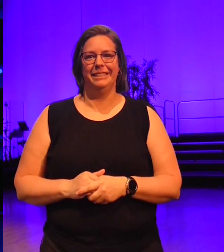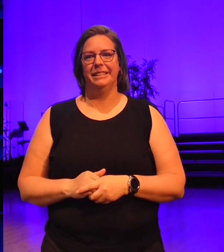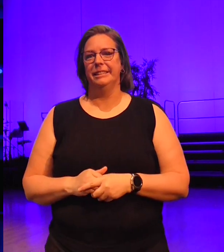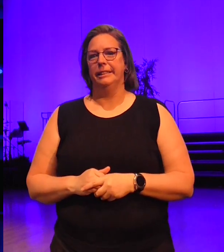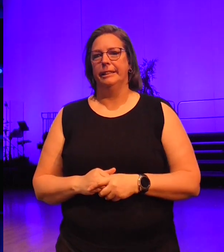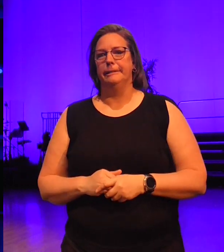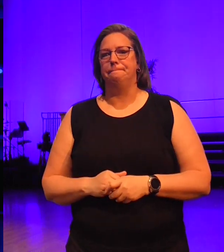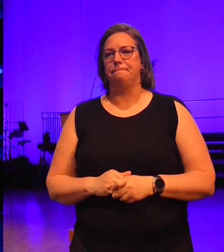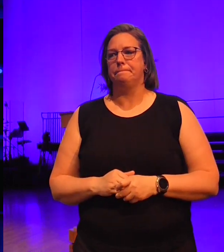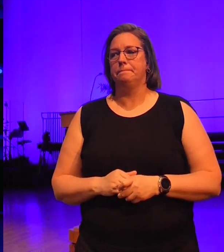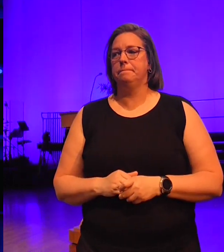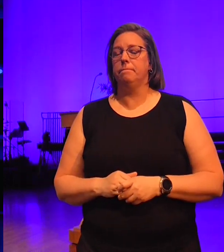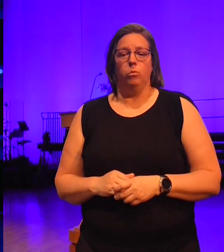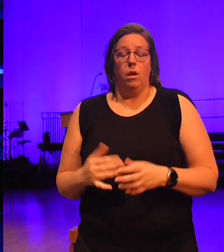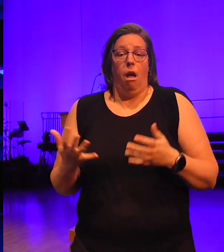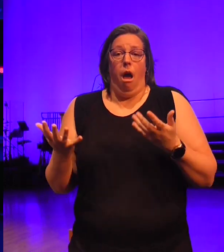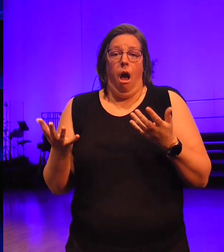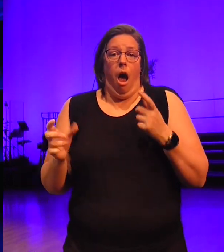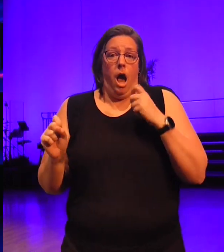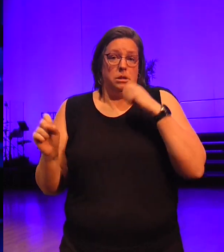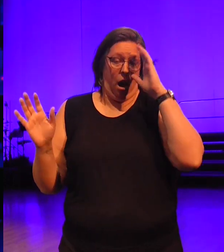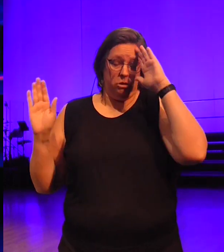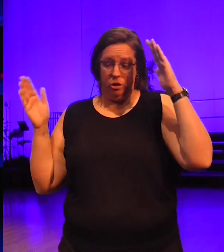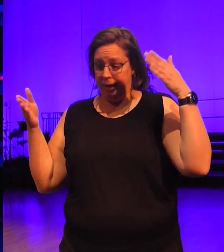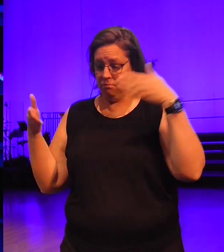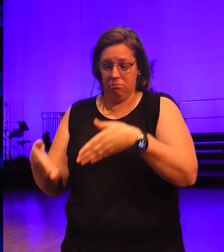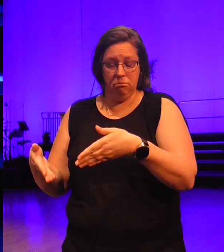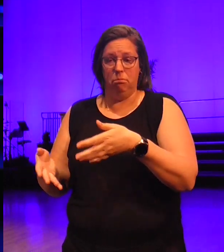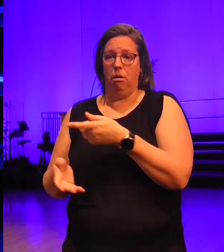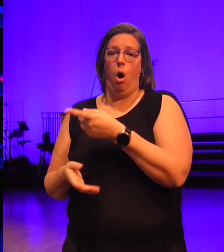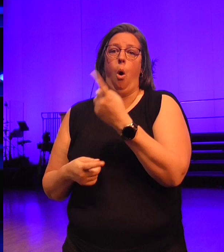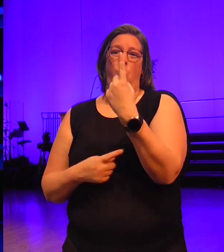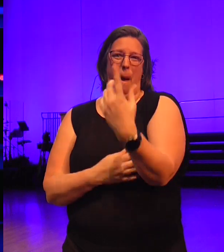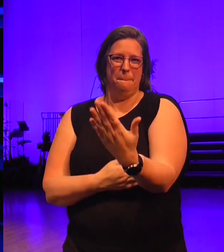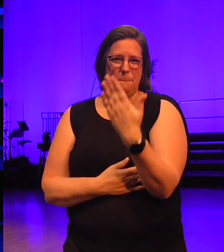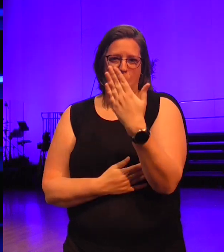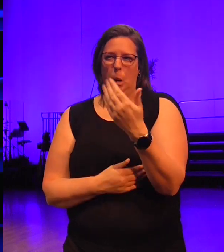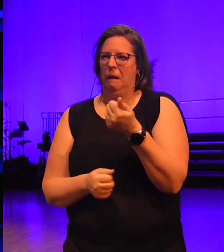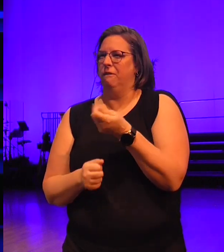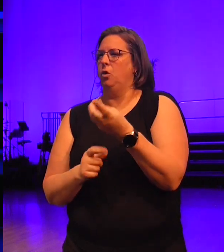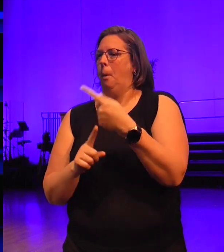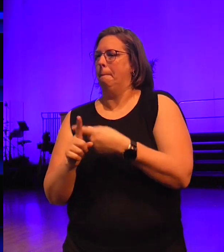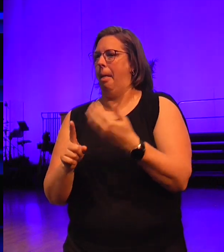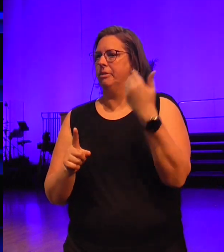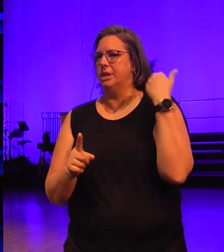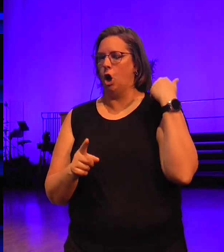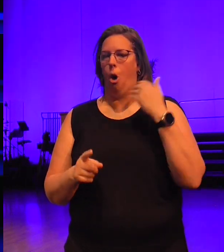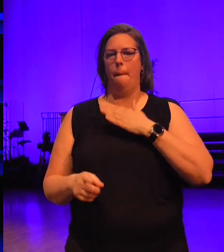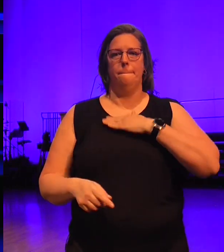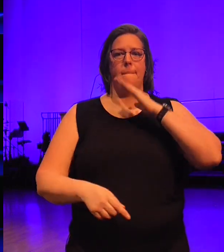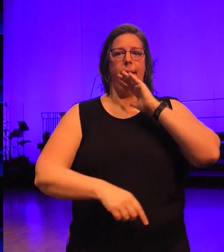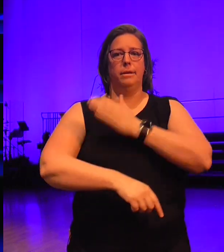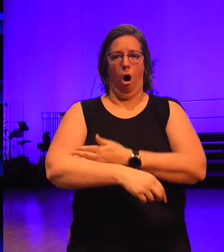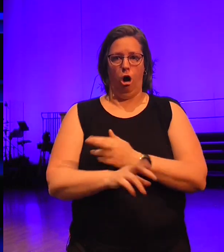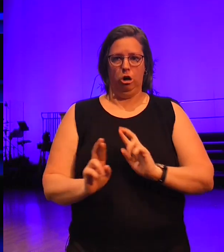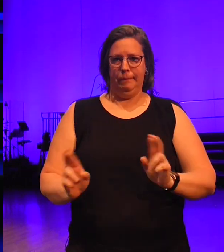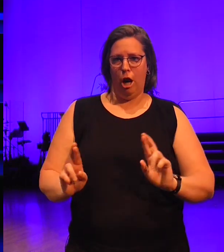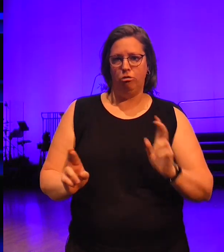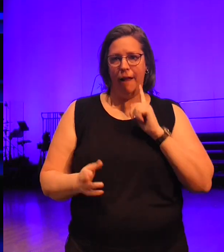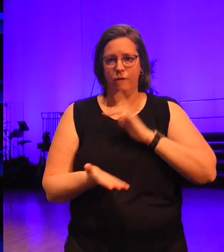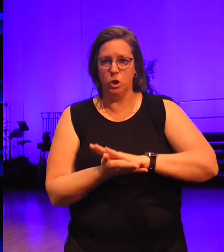And I can get caught up in it. And on one particular morning, a few months ago, getting my daughter ready for school, and we're a